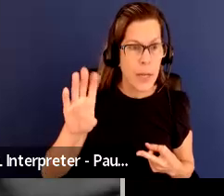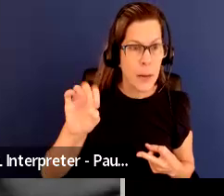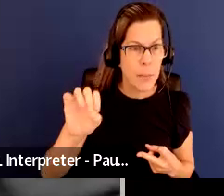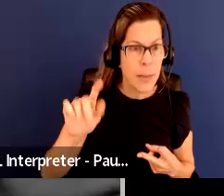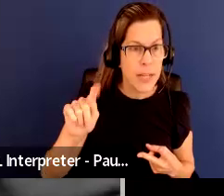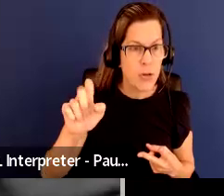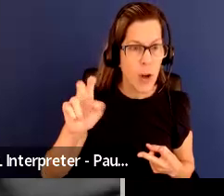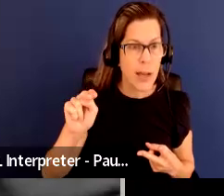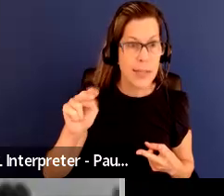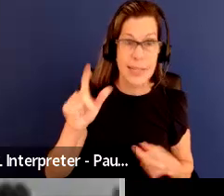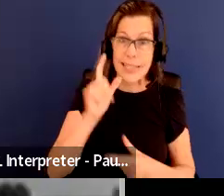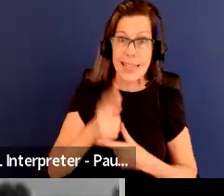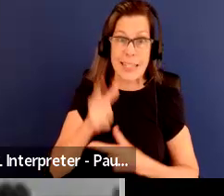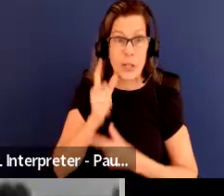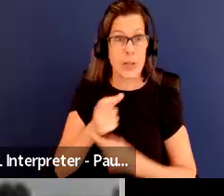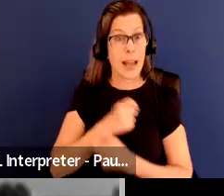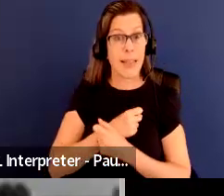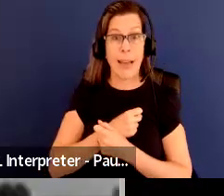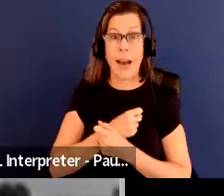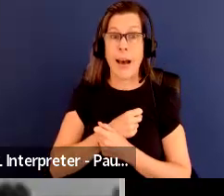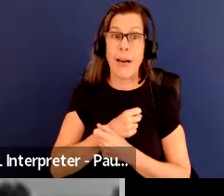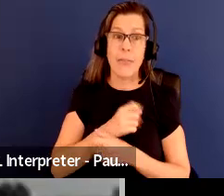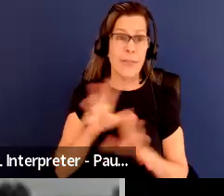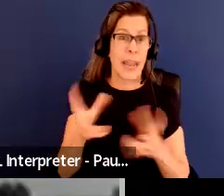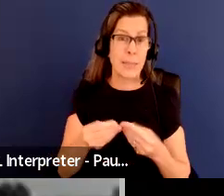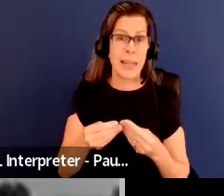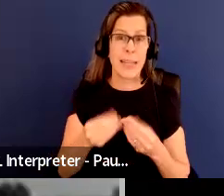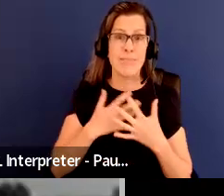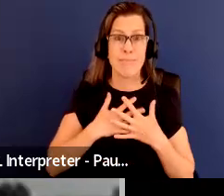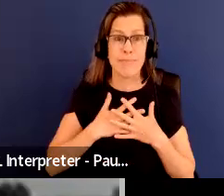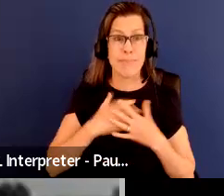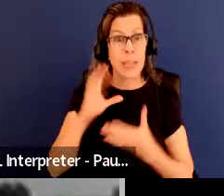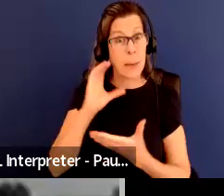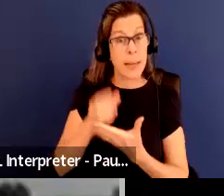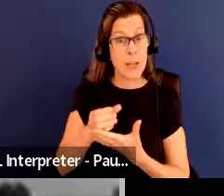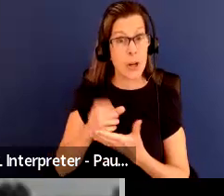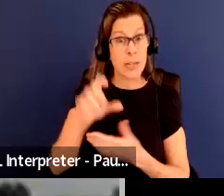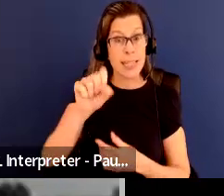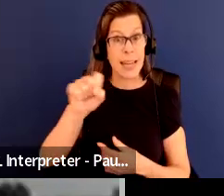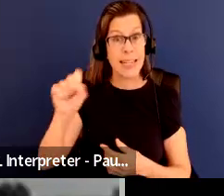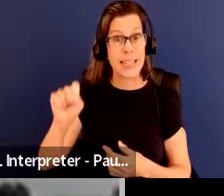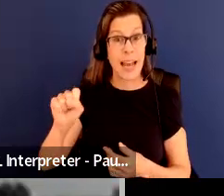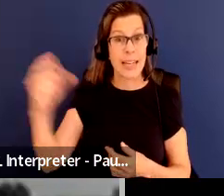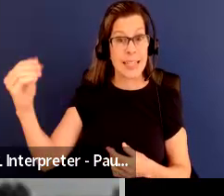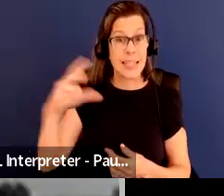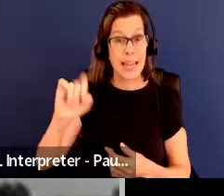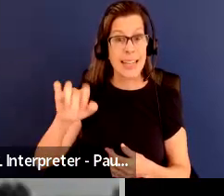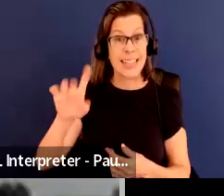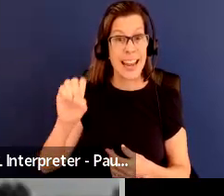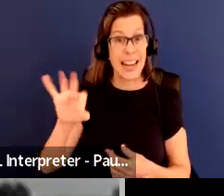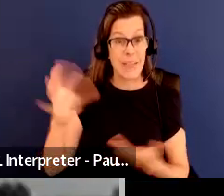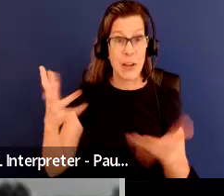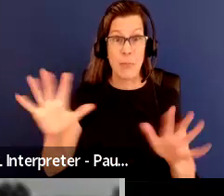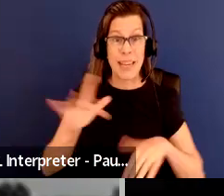And I just love the naturalness of the family. This is a picture in Sunnyside. Those of you who live in Sunnyside, have been to Sunnyside,